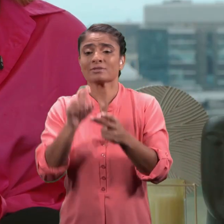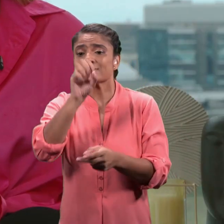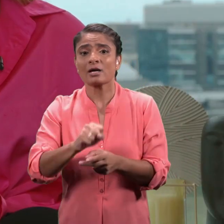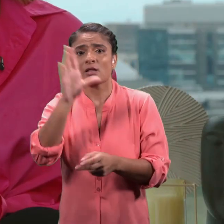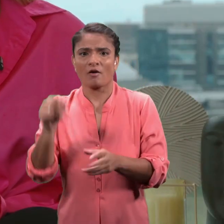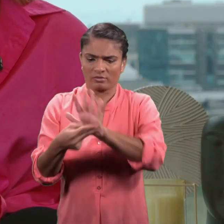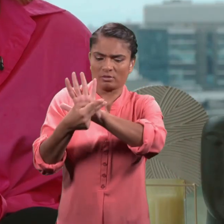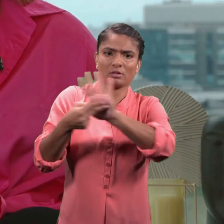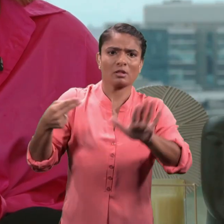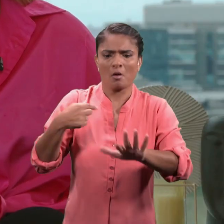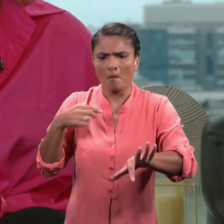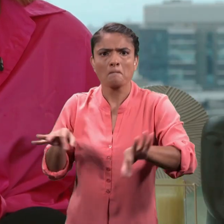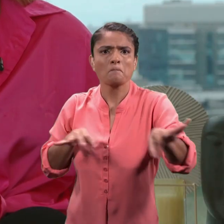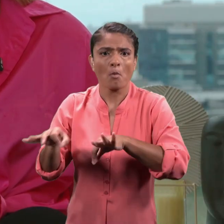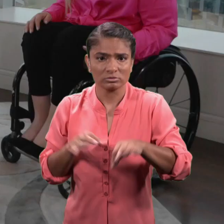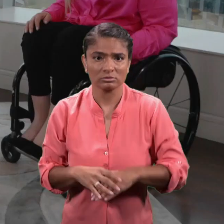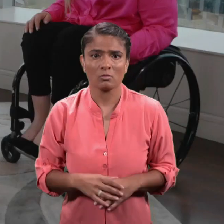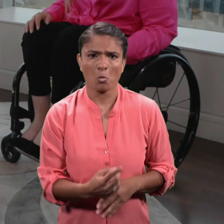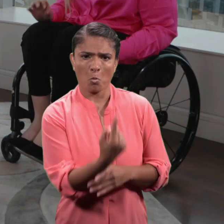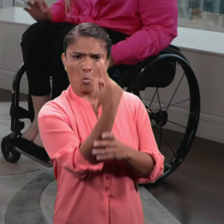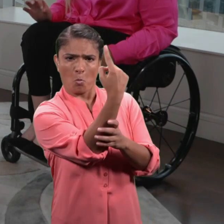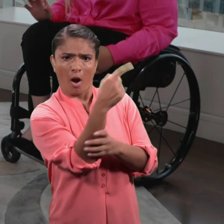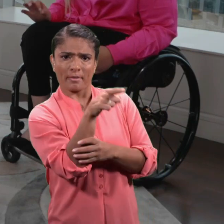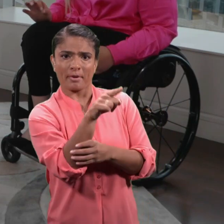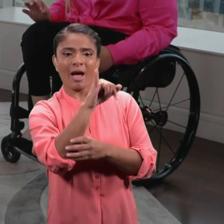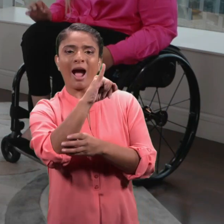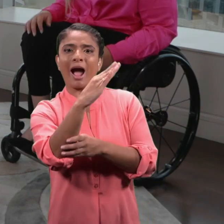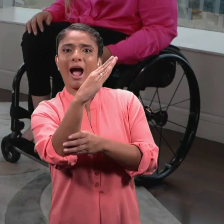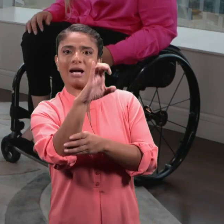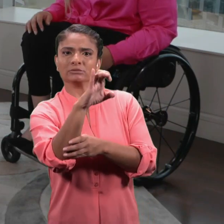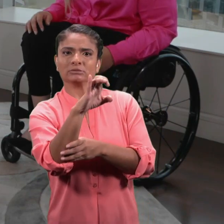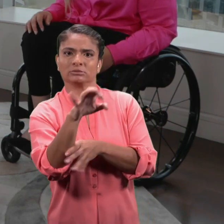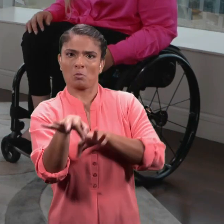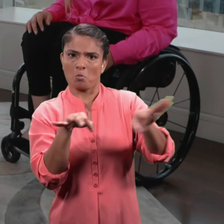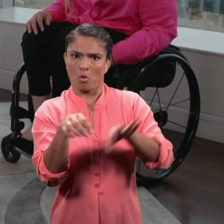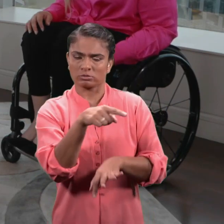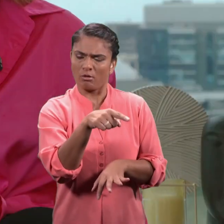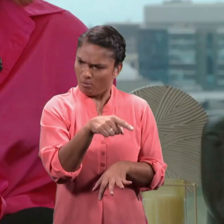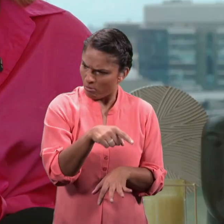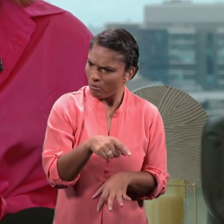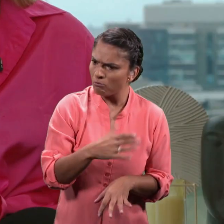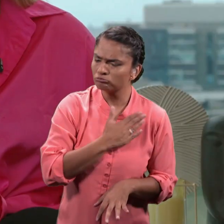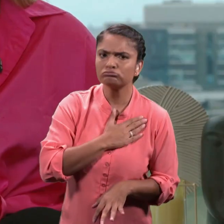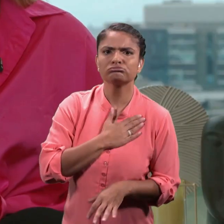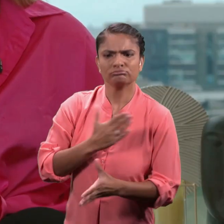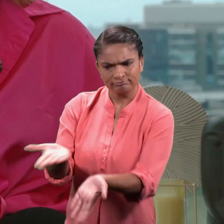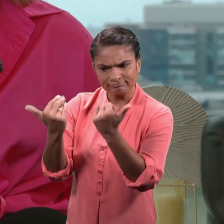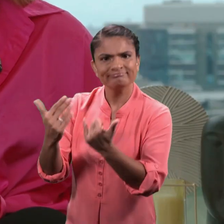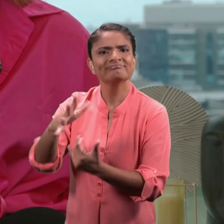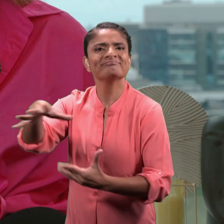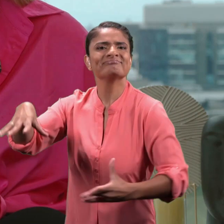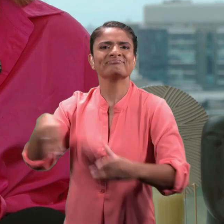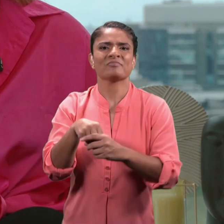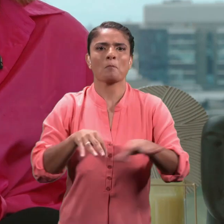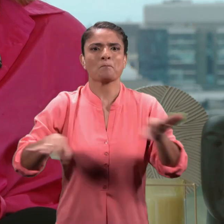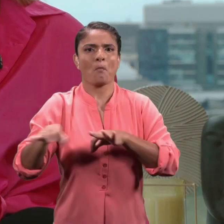break stereotypes around the industry in South Africa. And the only agency that came back to me was Ice Models. They were so welcoming to join me into